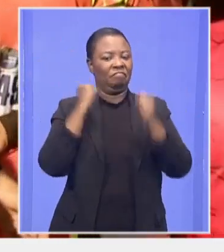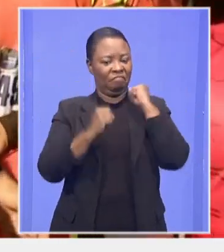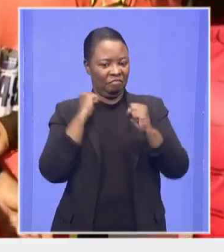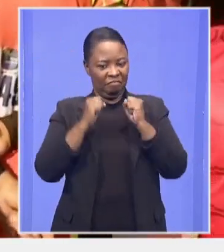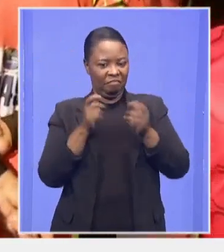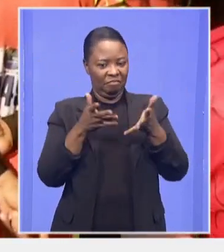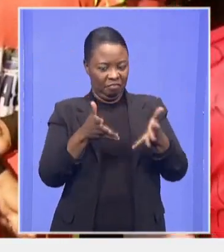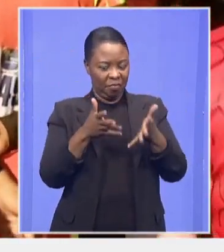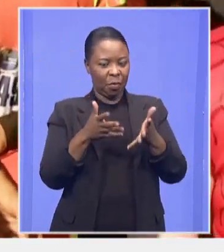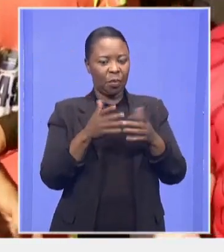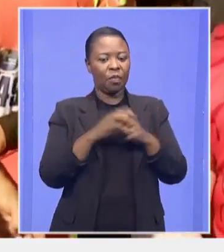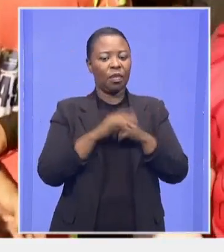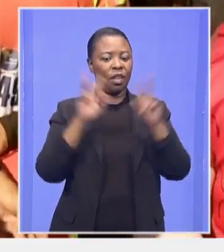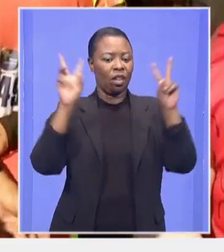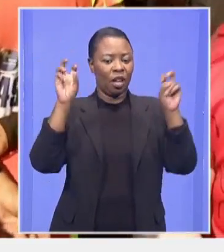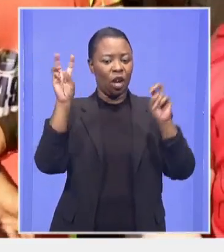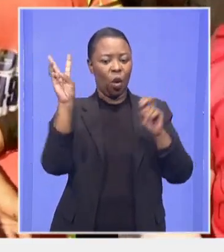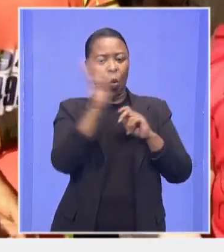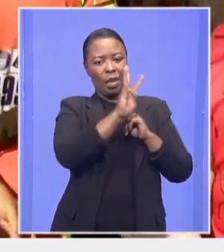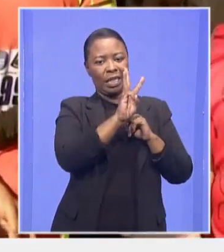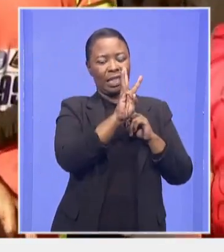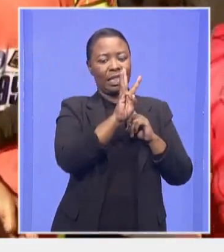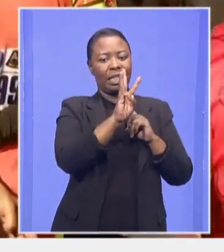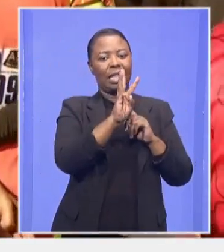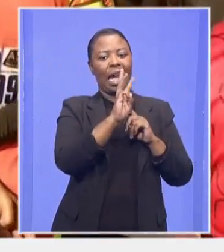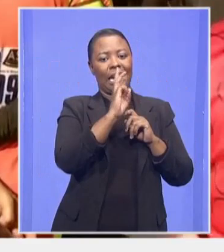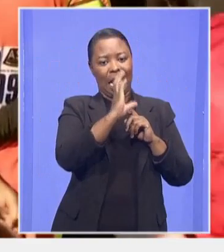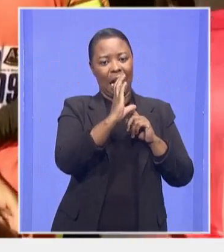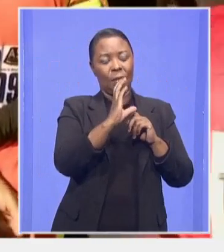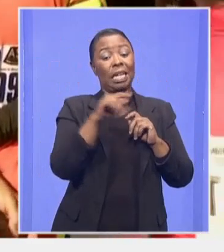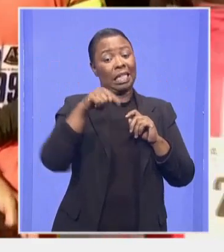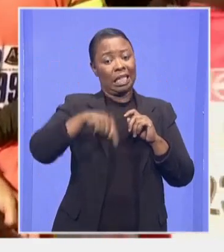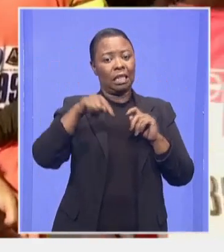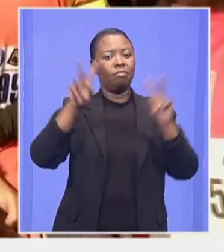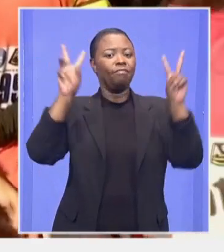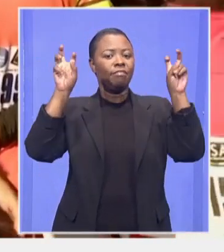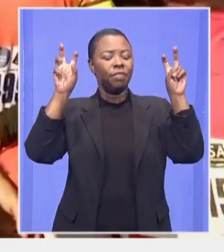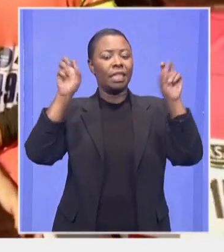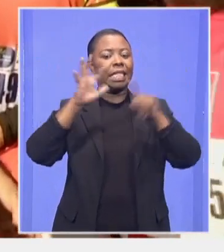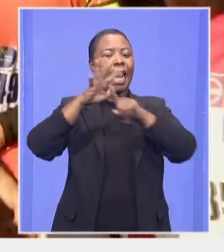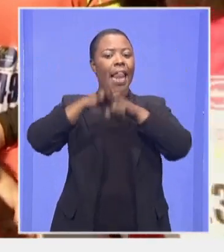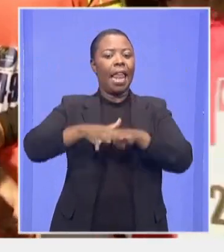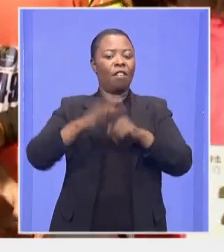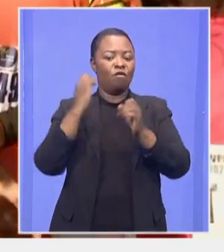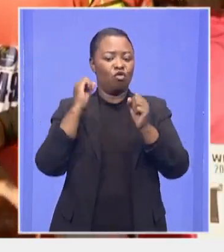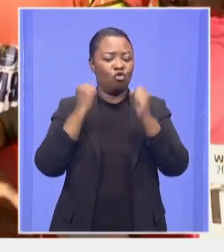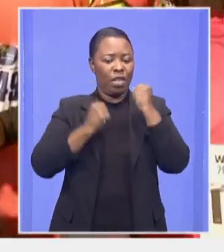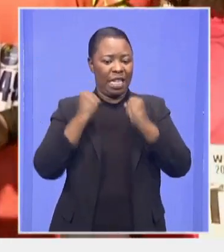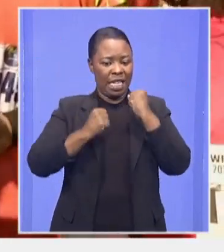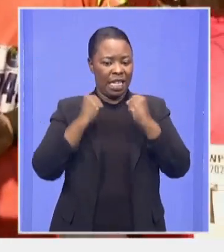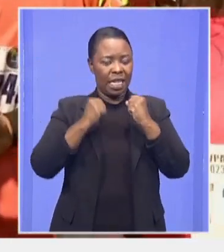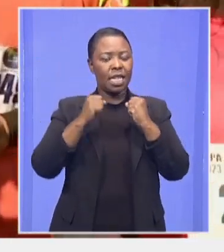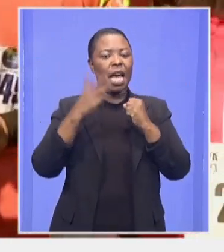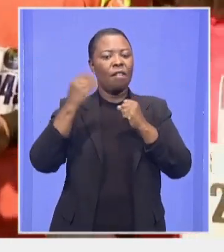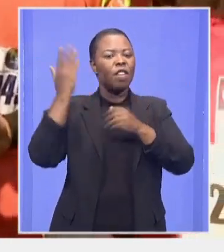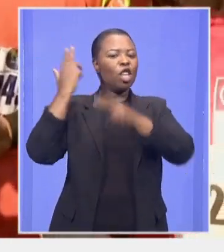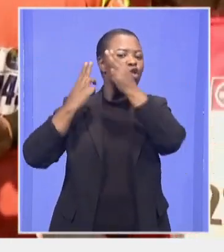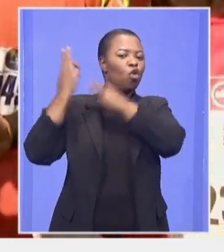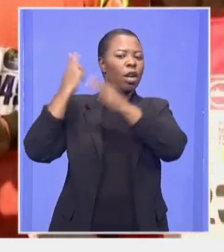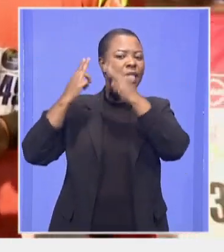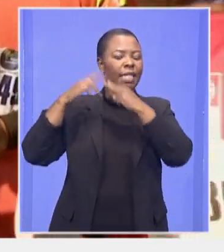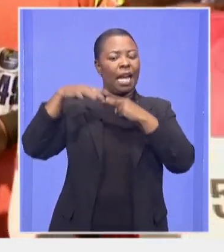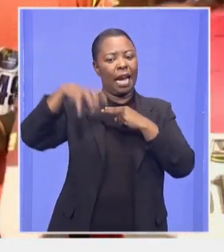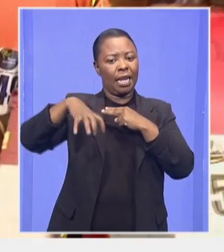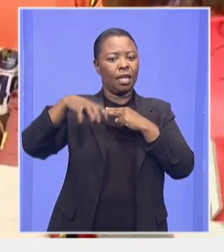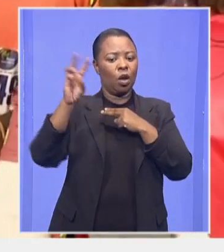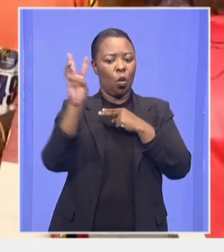Western Cape. It's called the Slave Race Route, which takes place through all the historic sites here in the Western Cape. You might